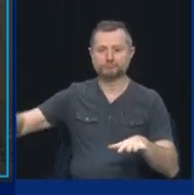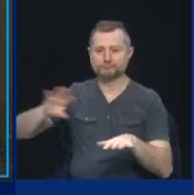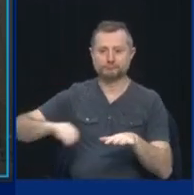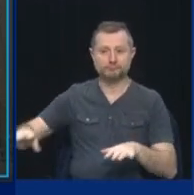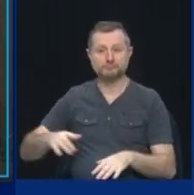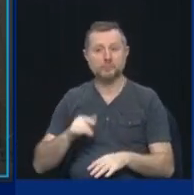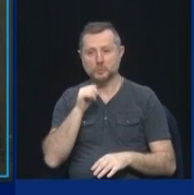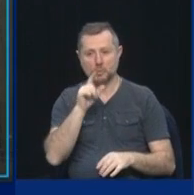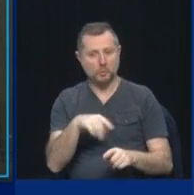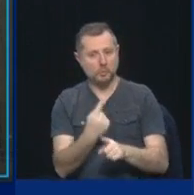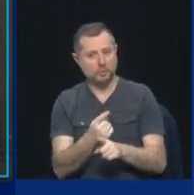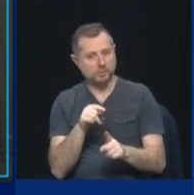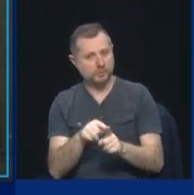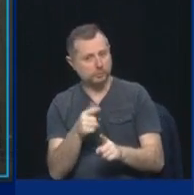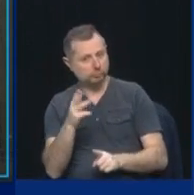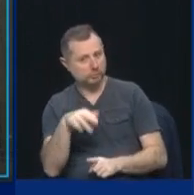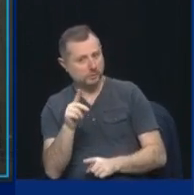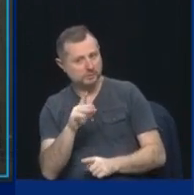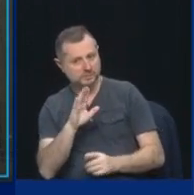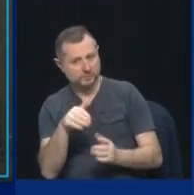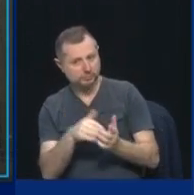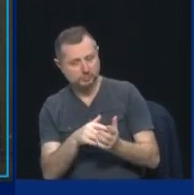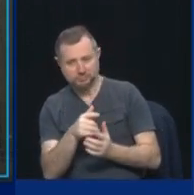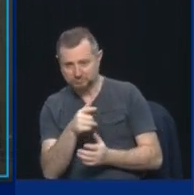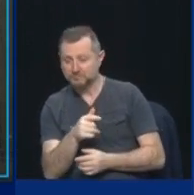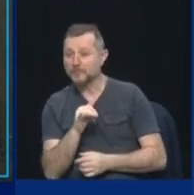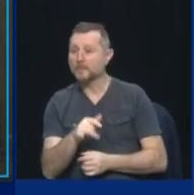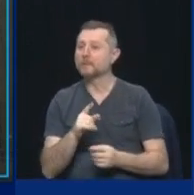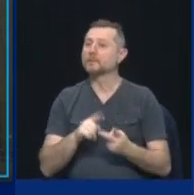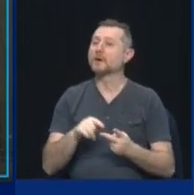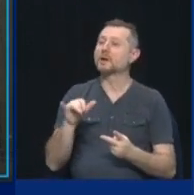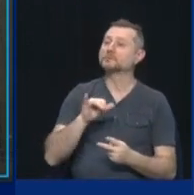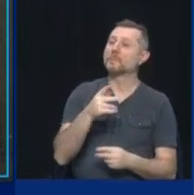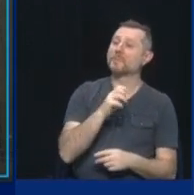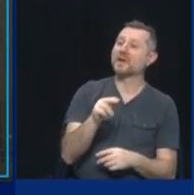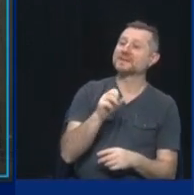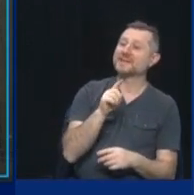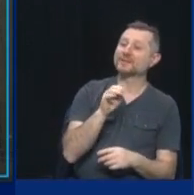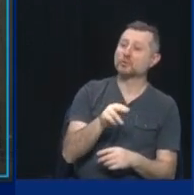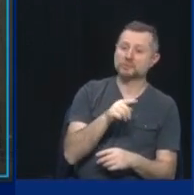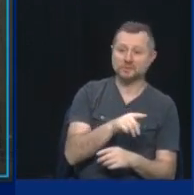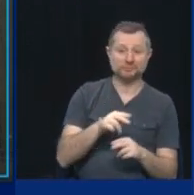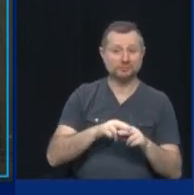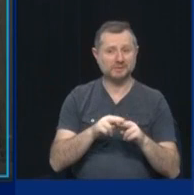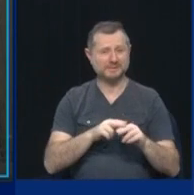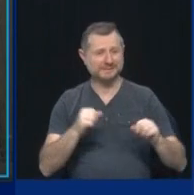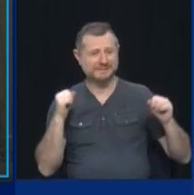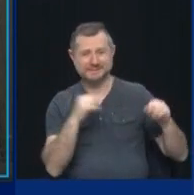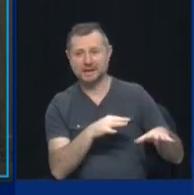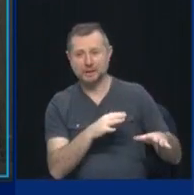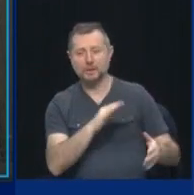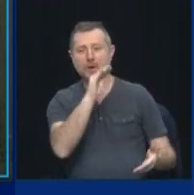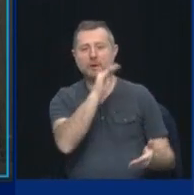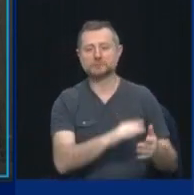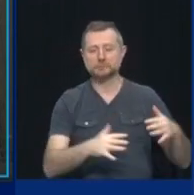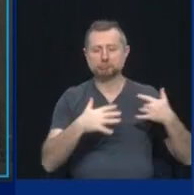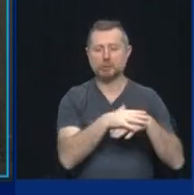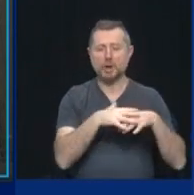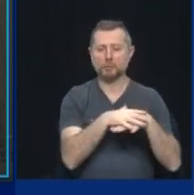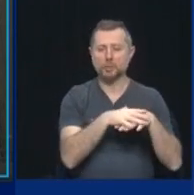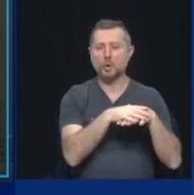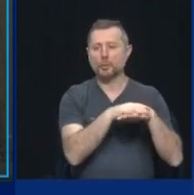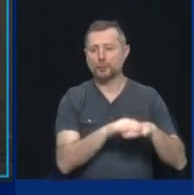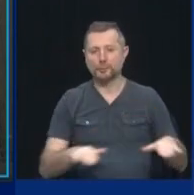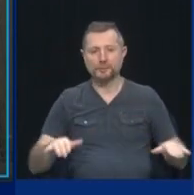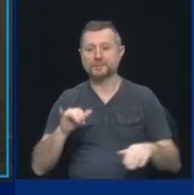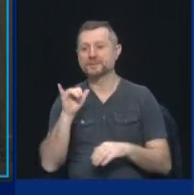It reduces dramatically the number of trains going into Penn, which first of all is a good thing